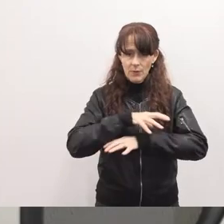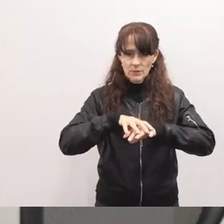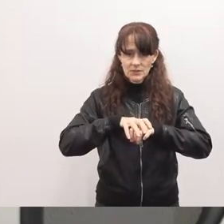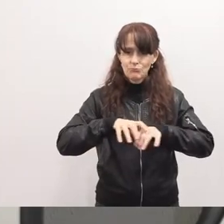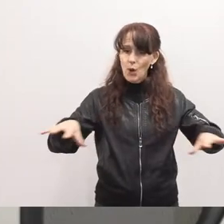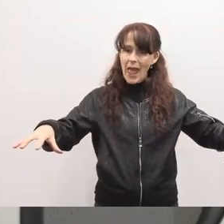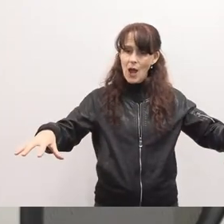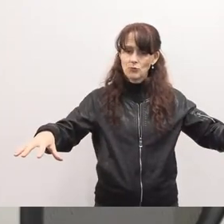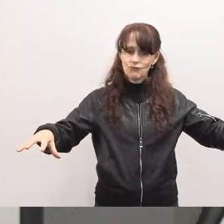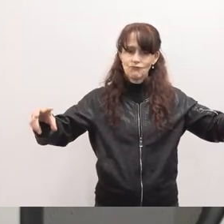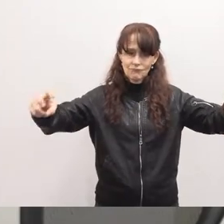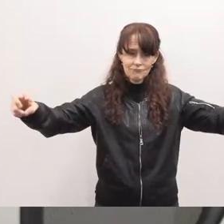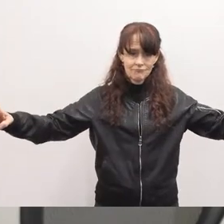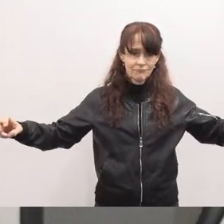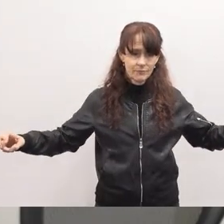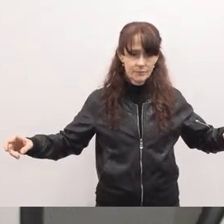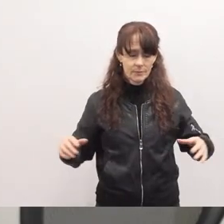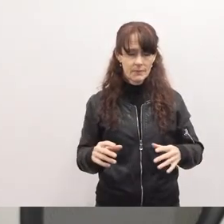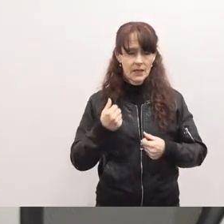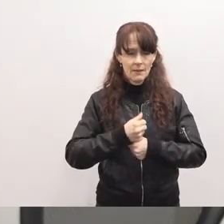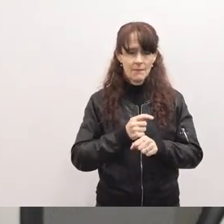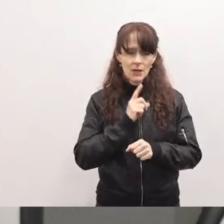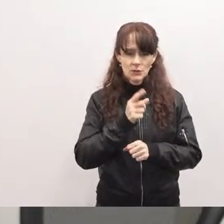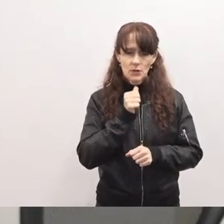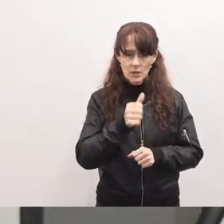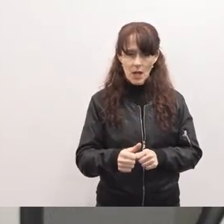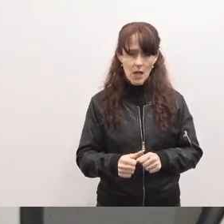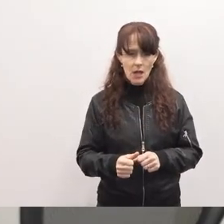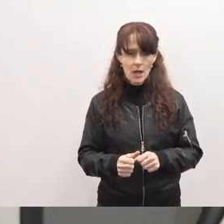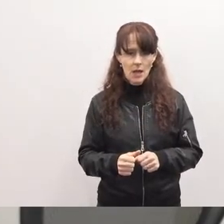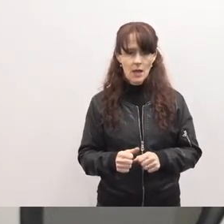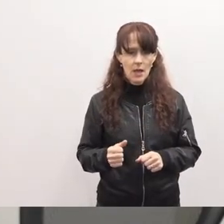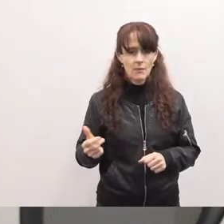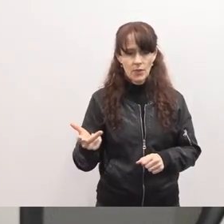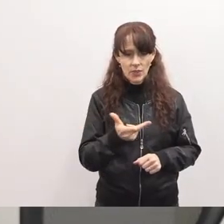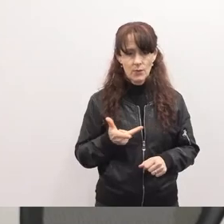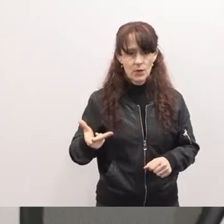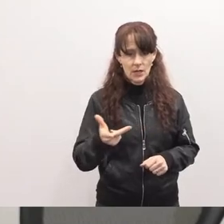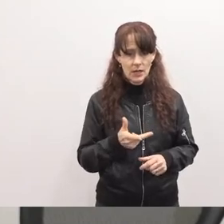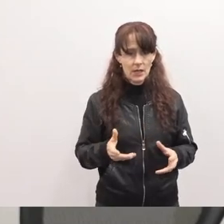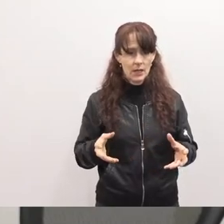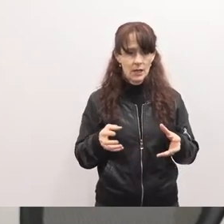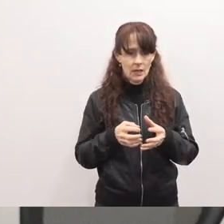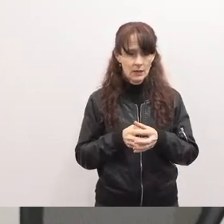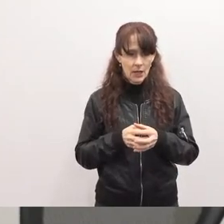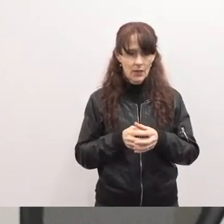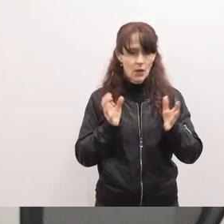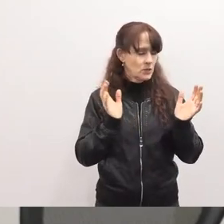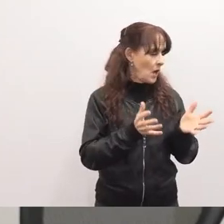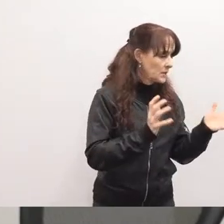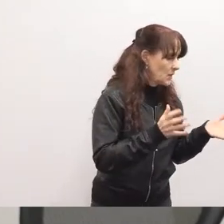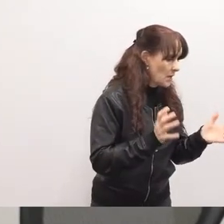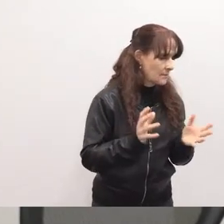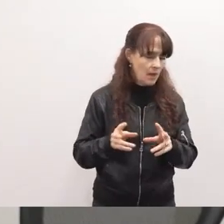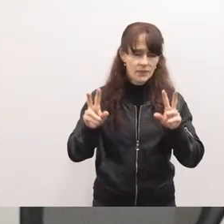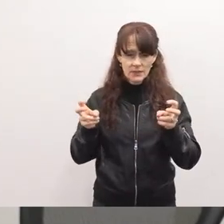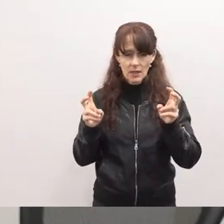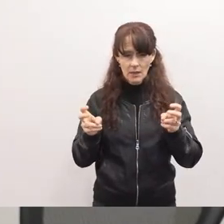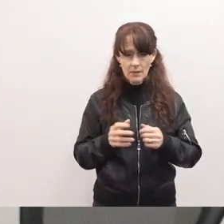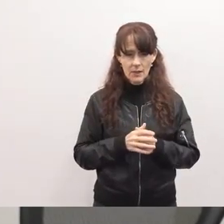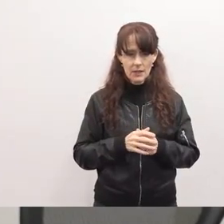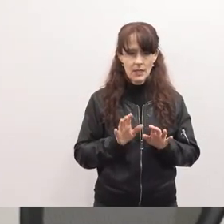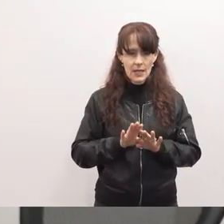spread out, and just make sure not to have three of you together at any time talking about the subject matter. Just kind of